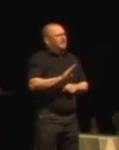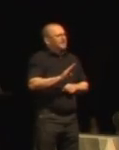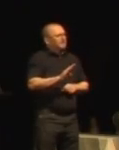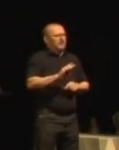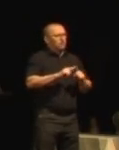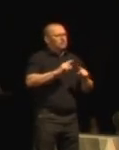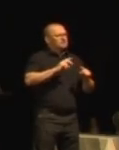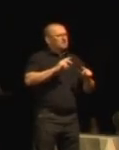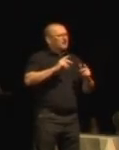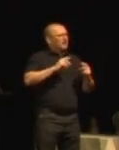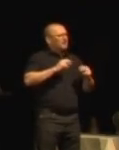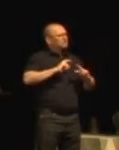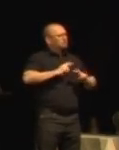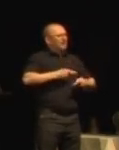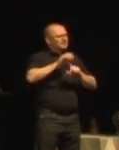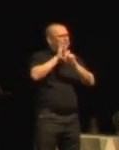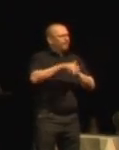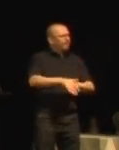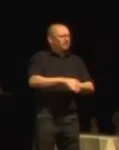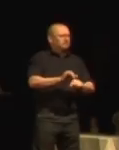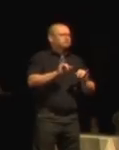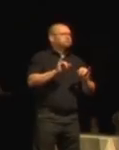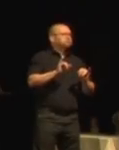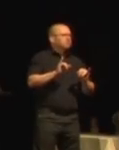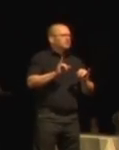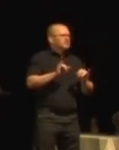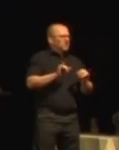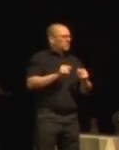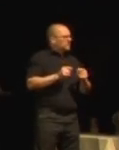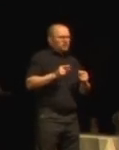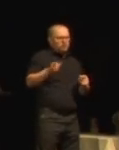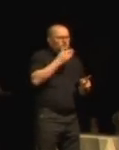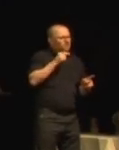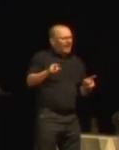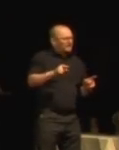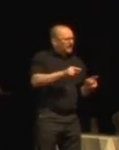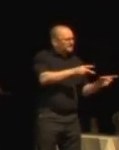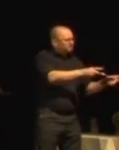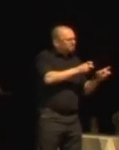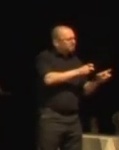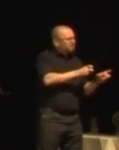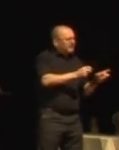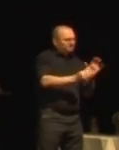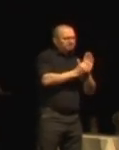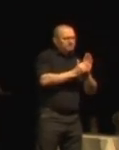ago, the SQLite community adopted our code of conduct, or our CPG is their code of conduct.